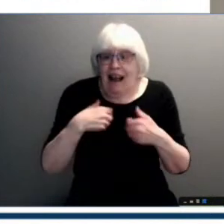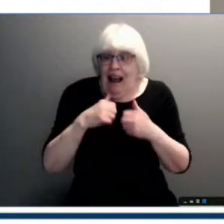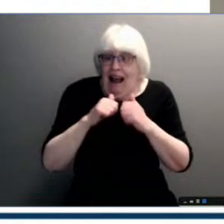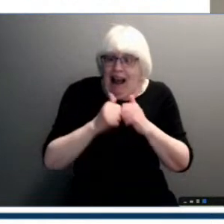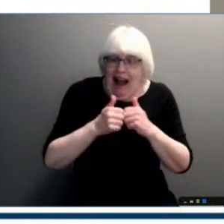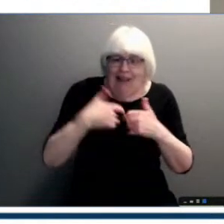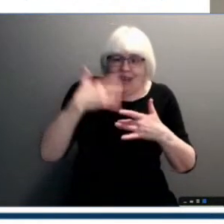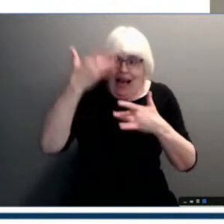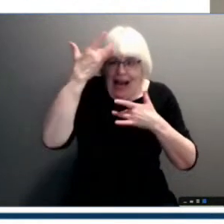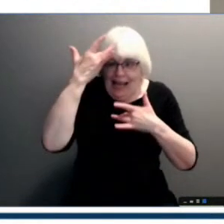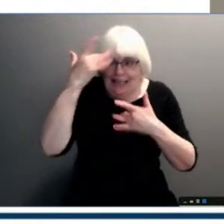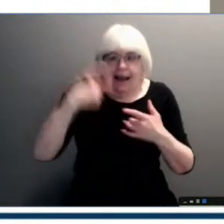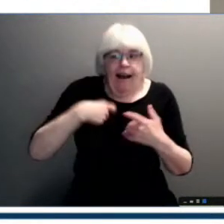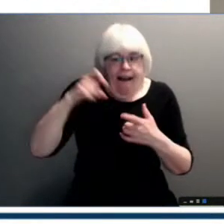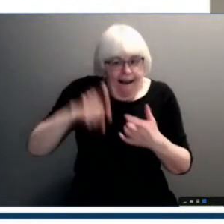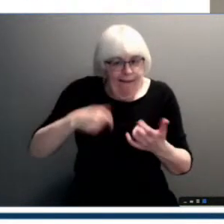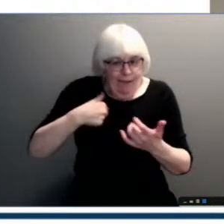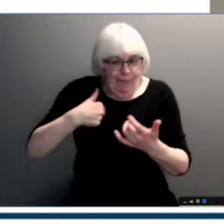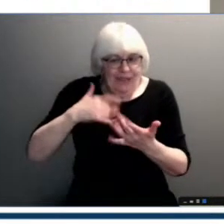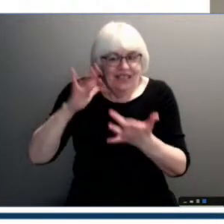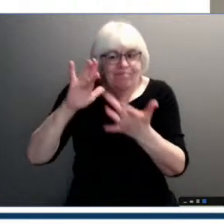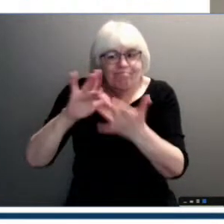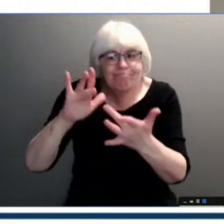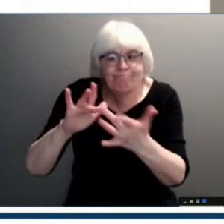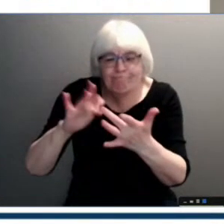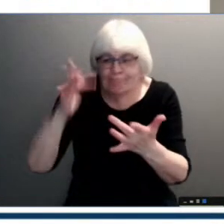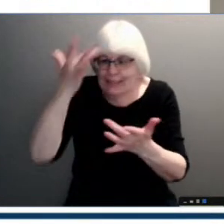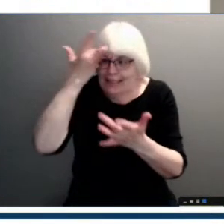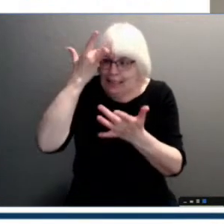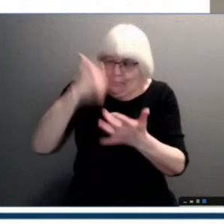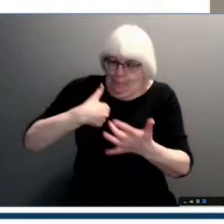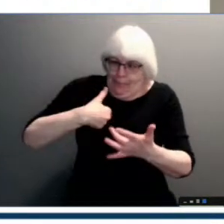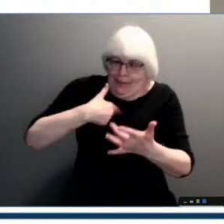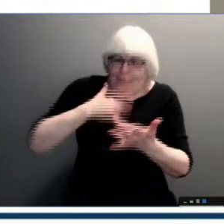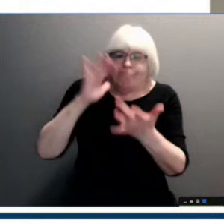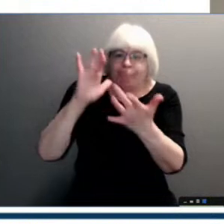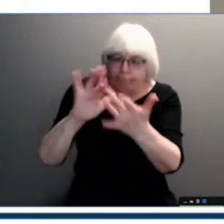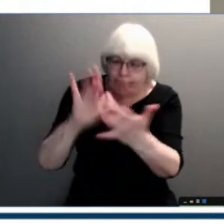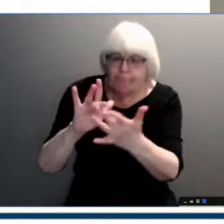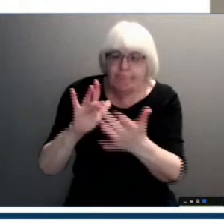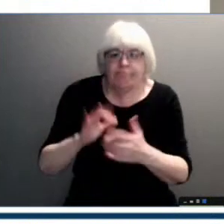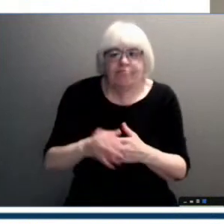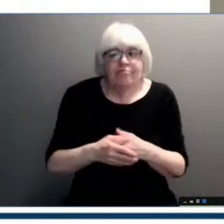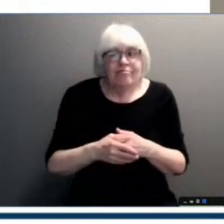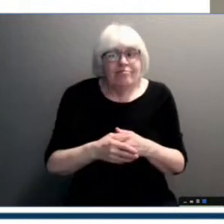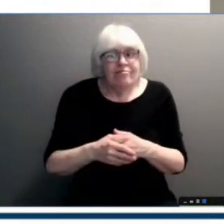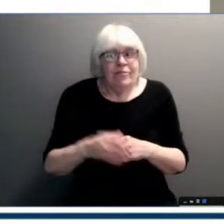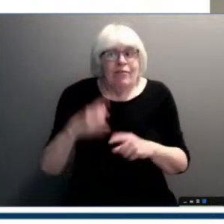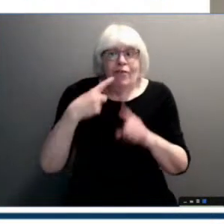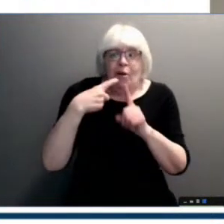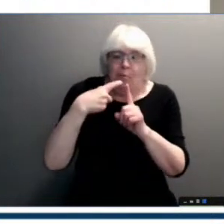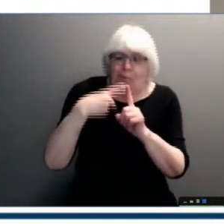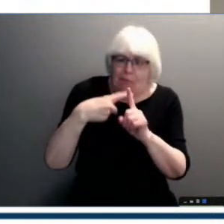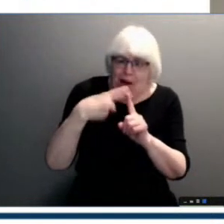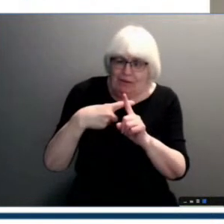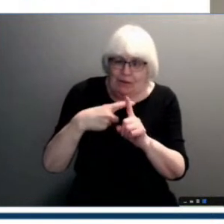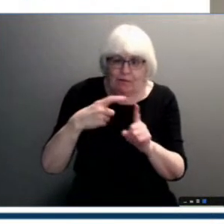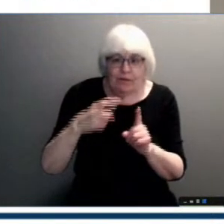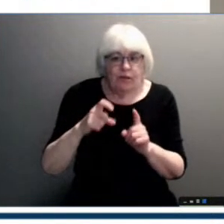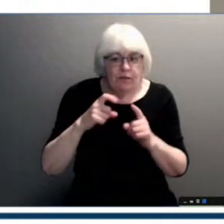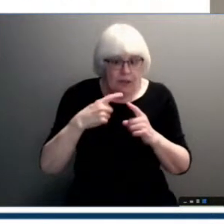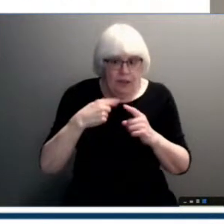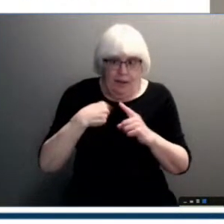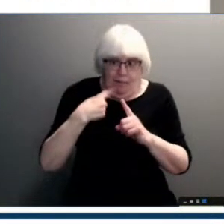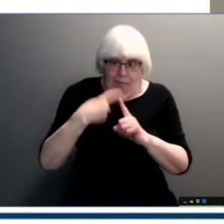Nova Scotian. It's going to mean many of you who are positive will have to self-manage your case without hands-on support from